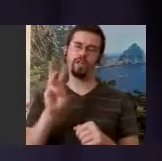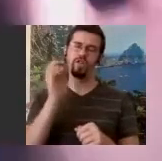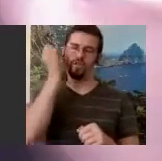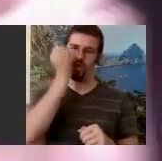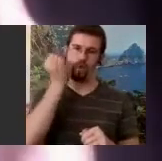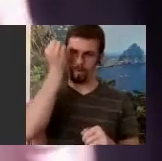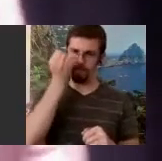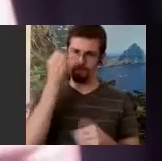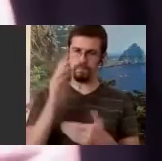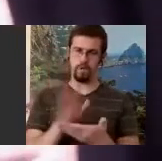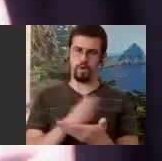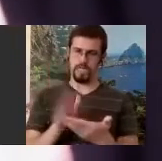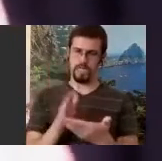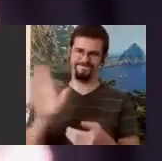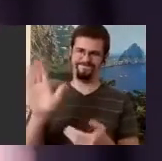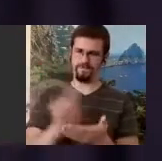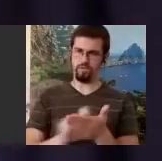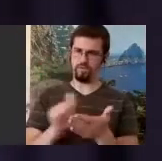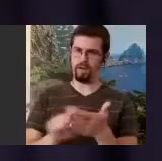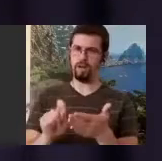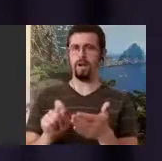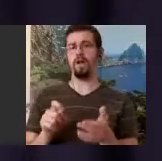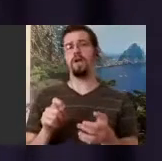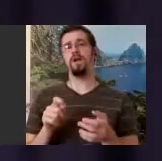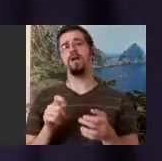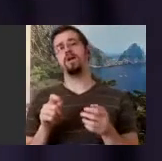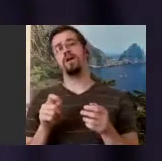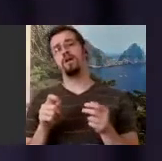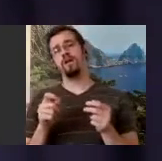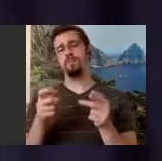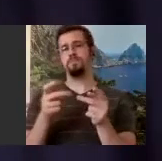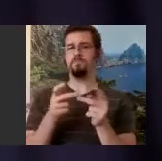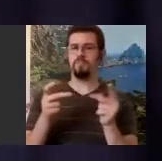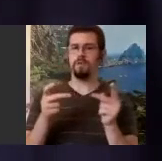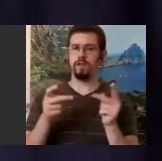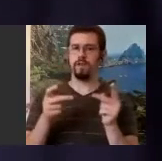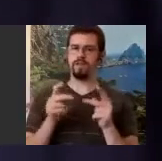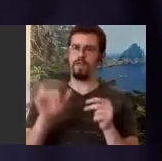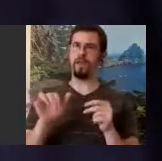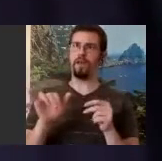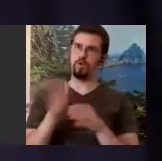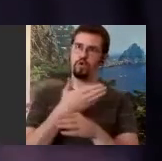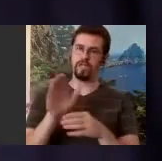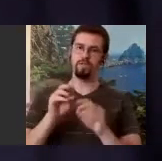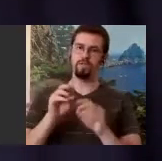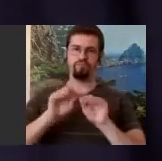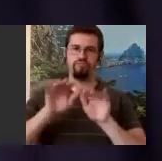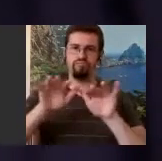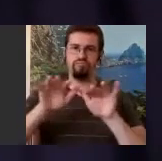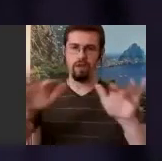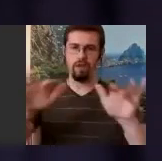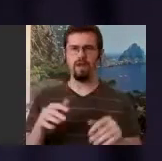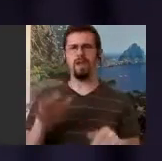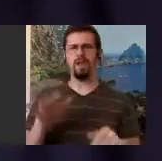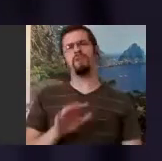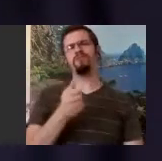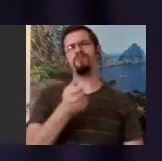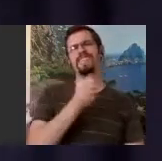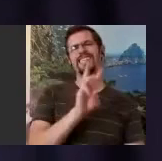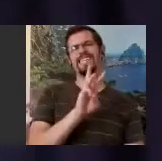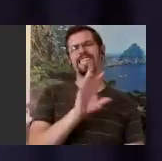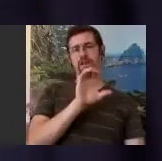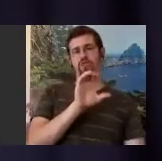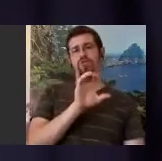and places to which this music was exported between about 1600 and